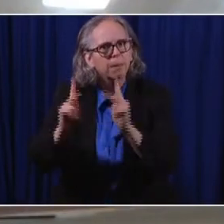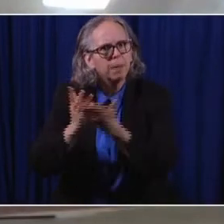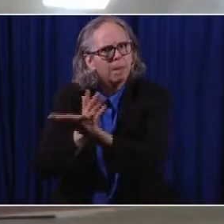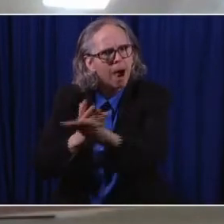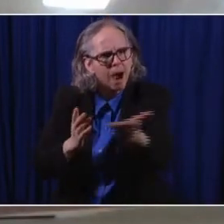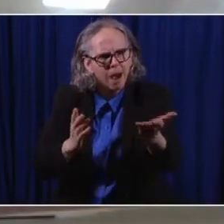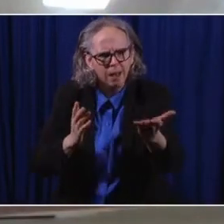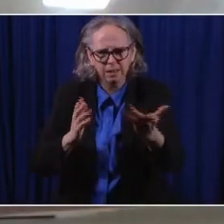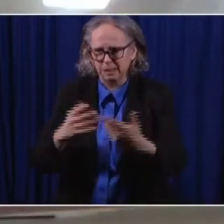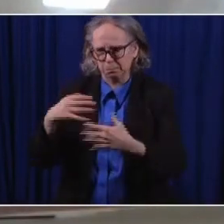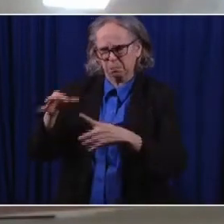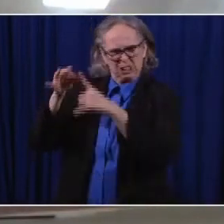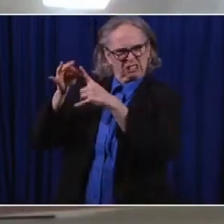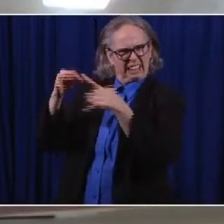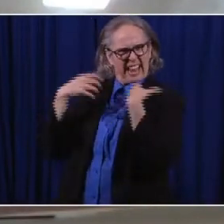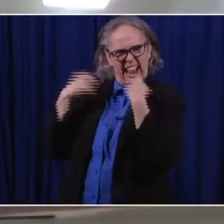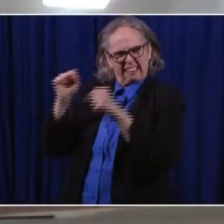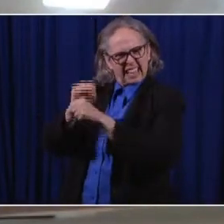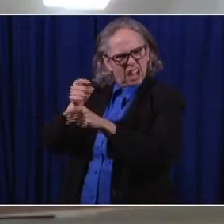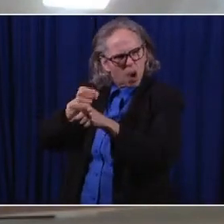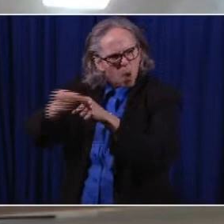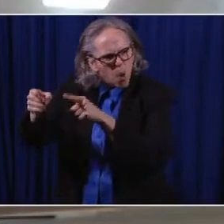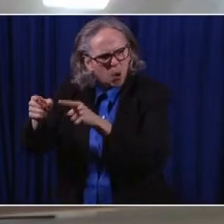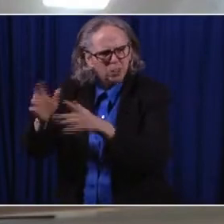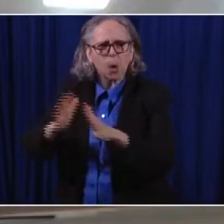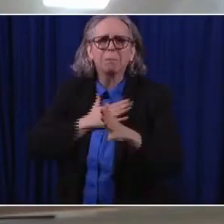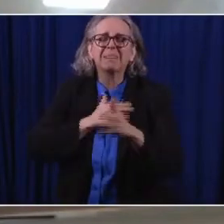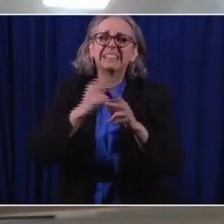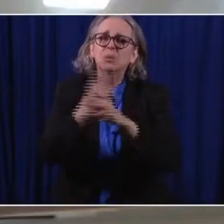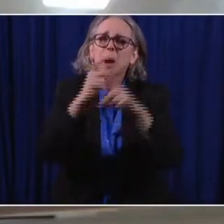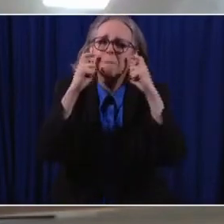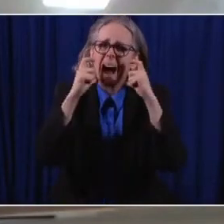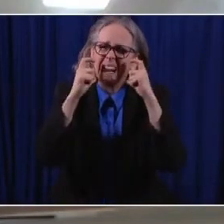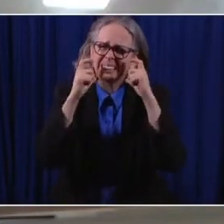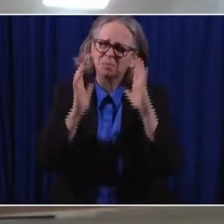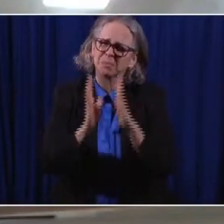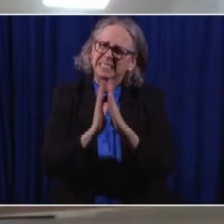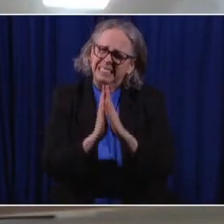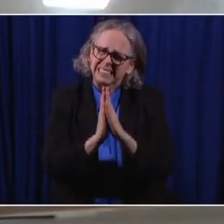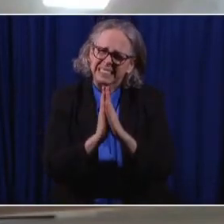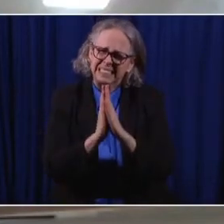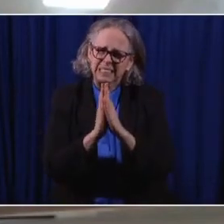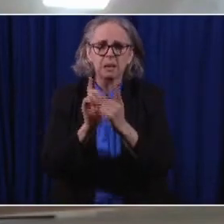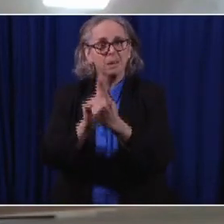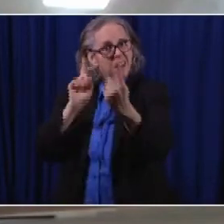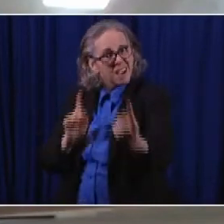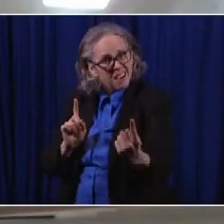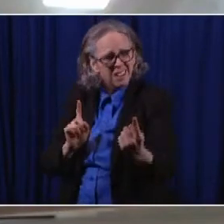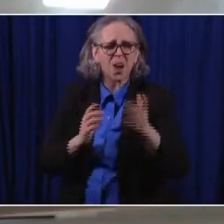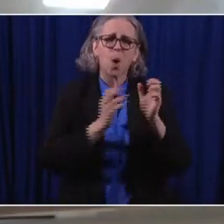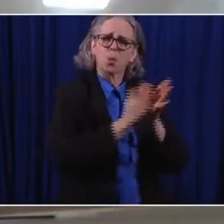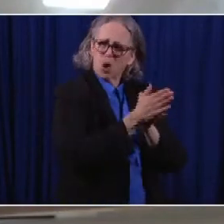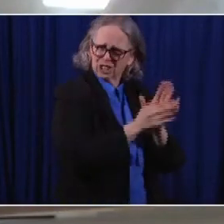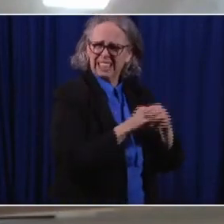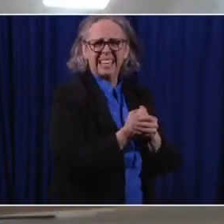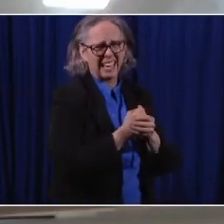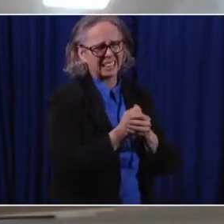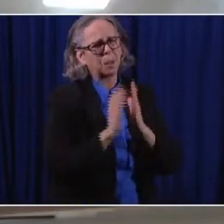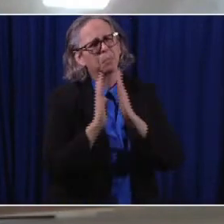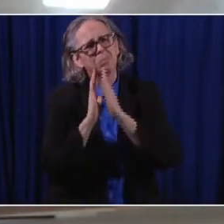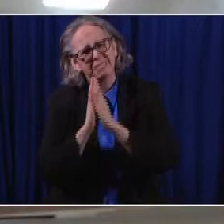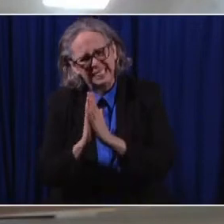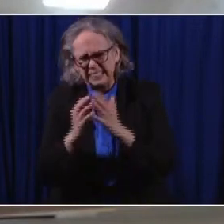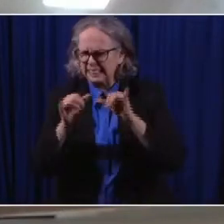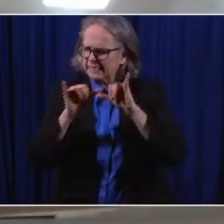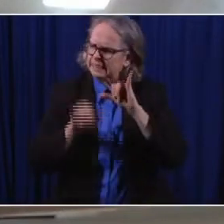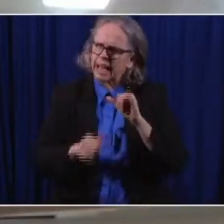I would ask that everybody continue to mask up, do the hygiene, the physical distancing, all those things that we've been doing for the past few months,